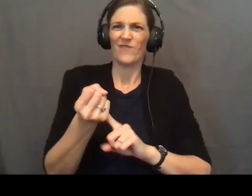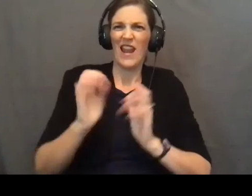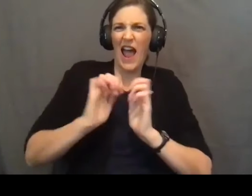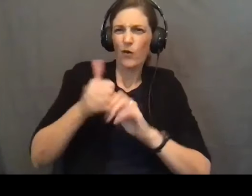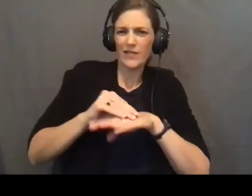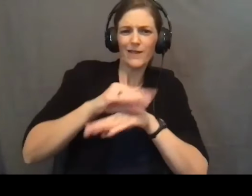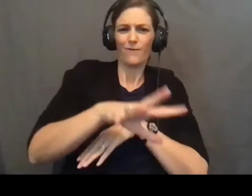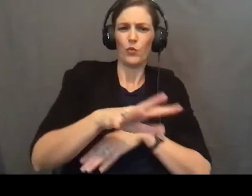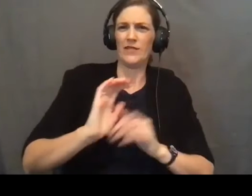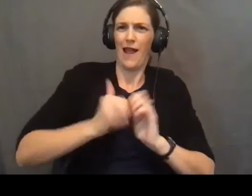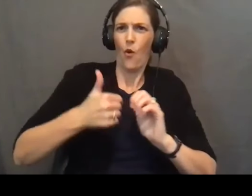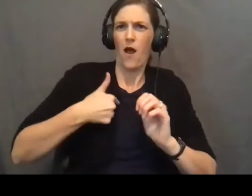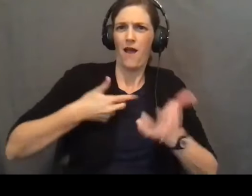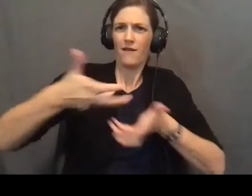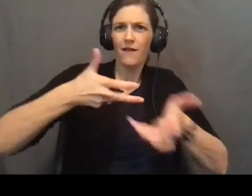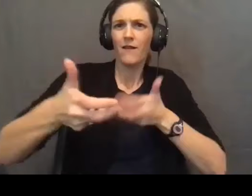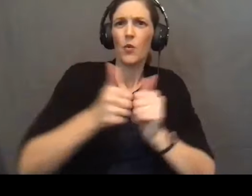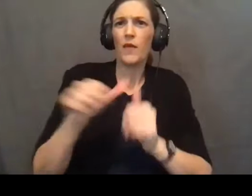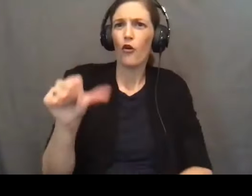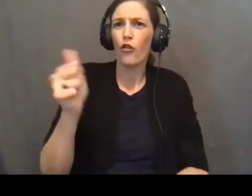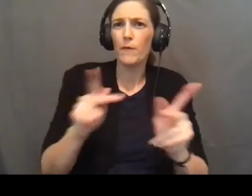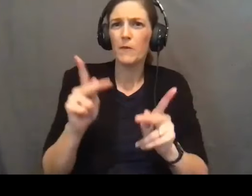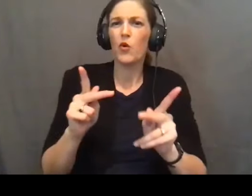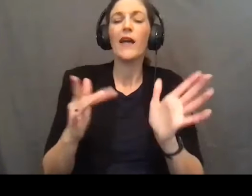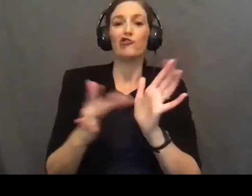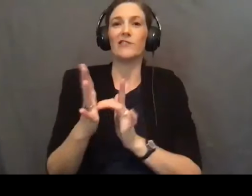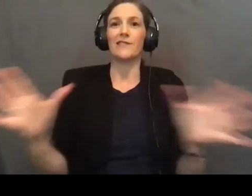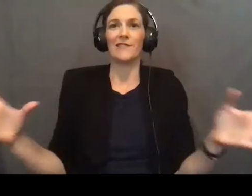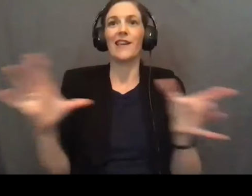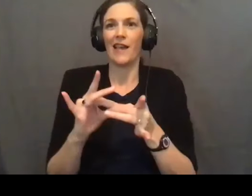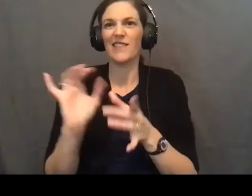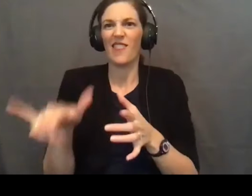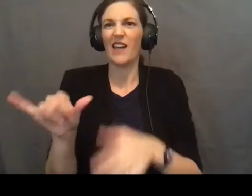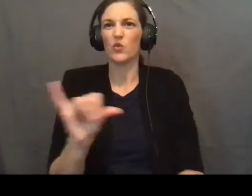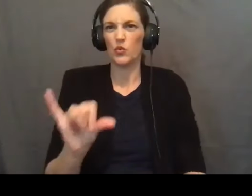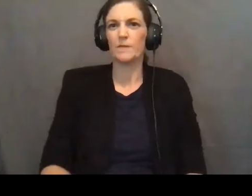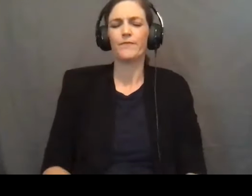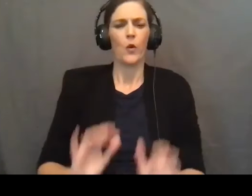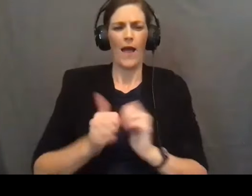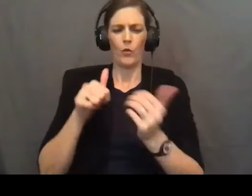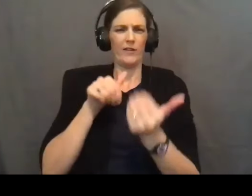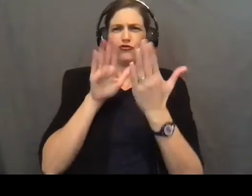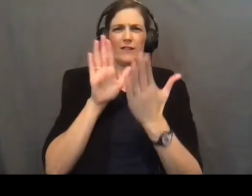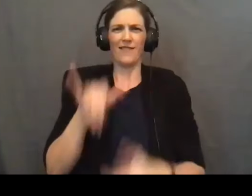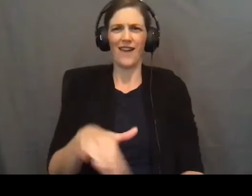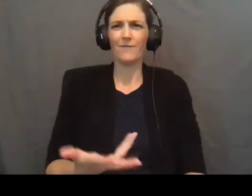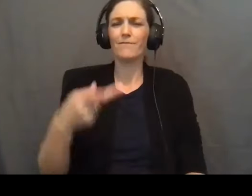And Jesus connects these things together. So how do we address this idea? Paul's saying, don't worry about anything.